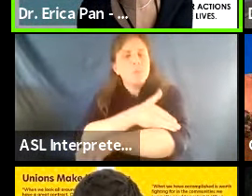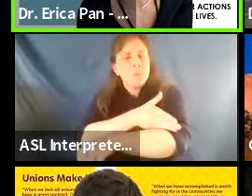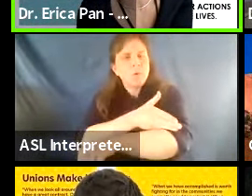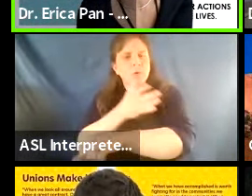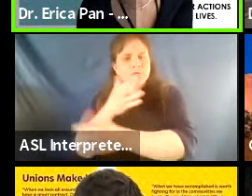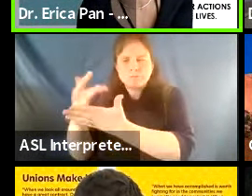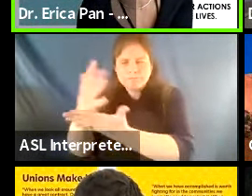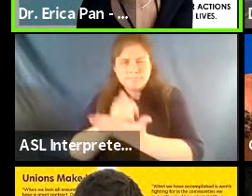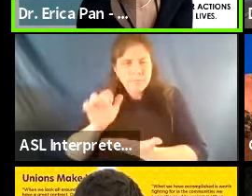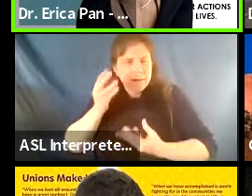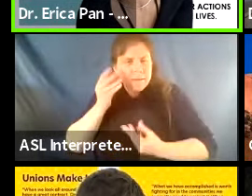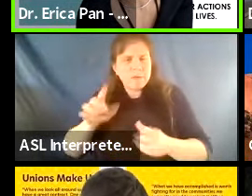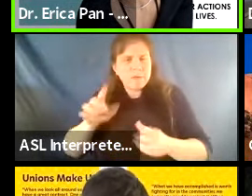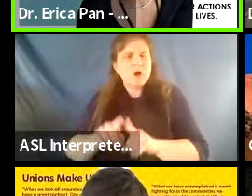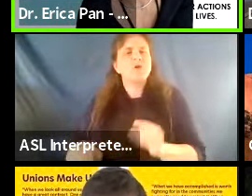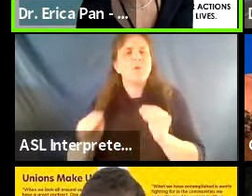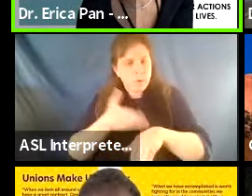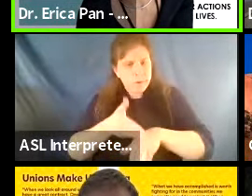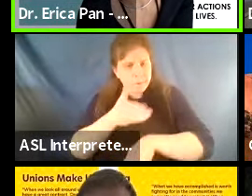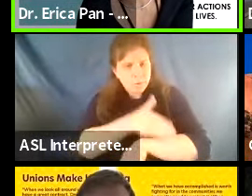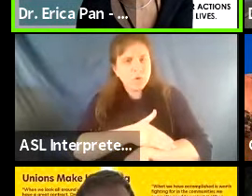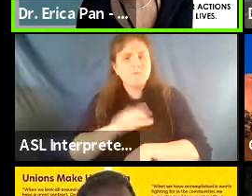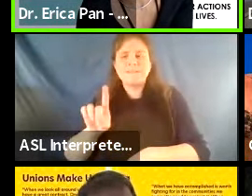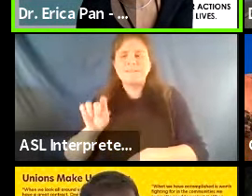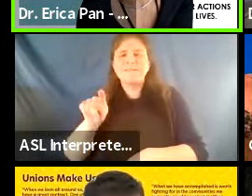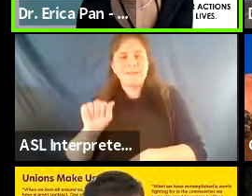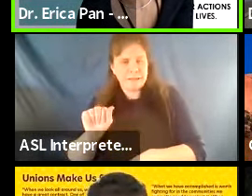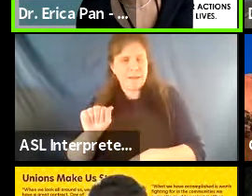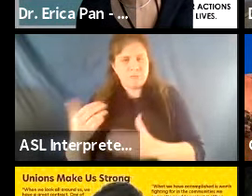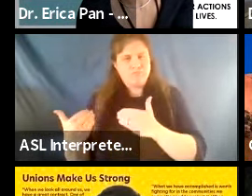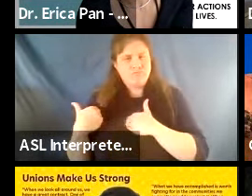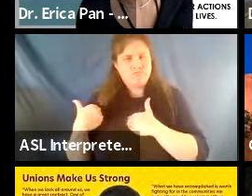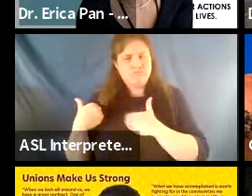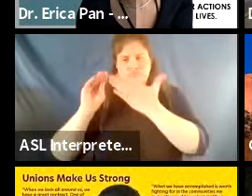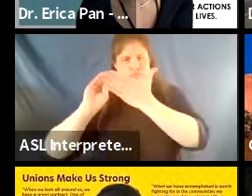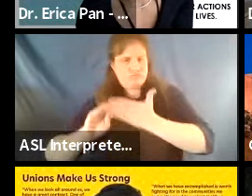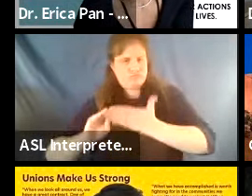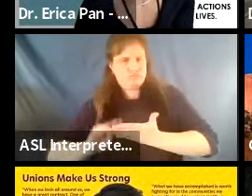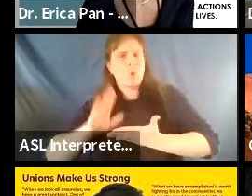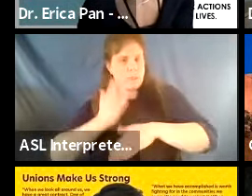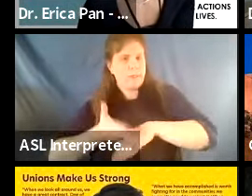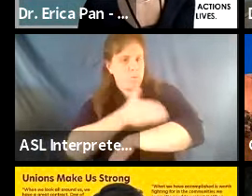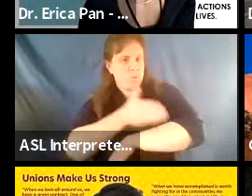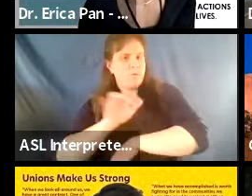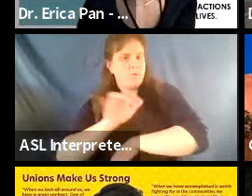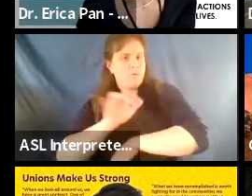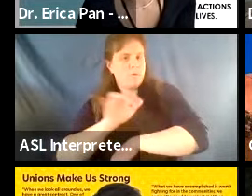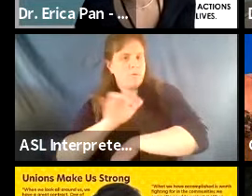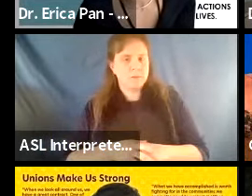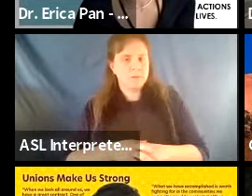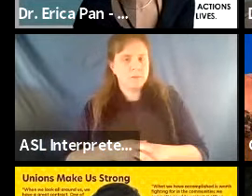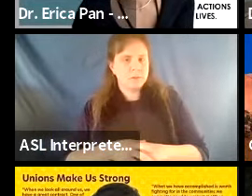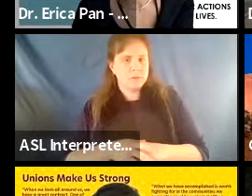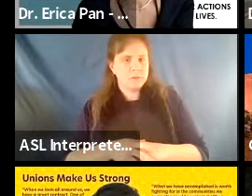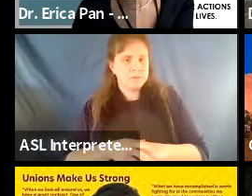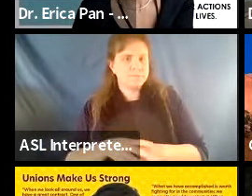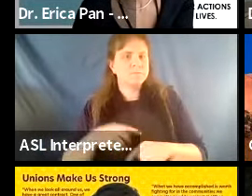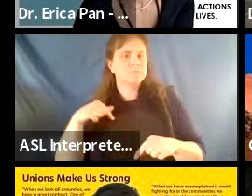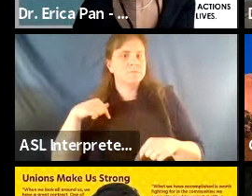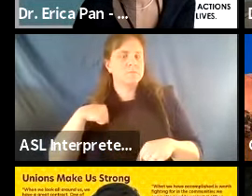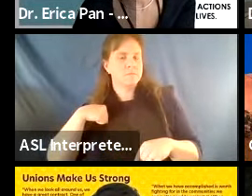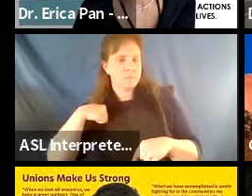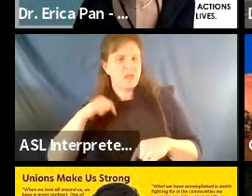data accountability, I believe, would be to improve that field as well. Yeah, if I could add to that, yes, absolutely. That's going to be one of the areas that we